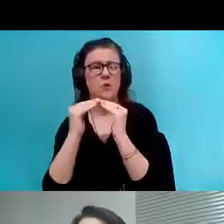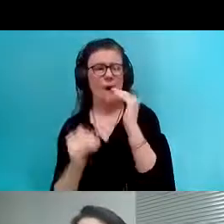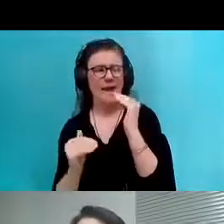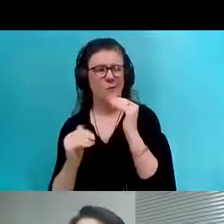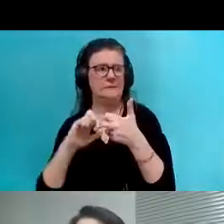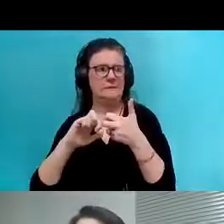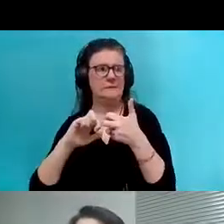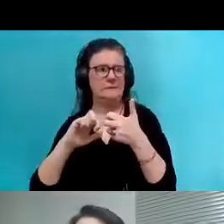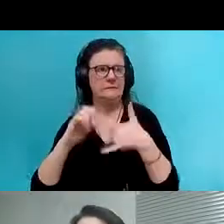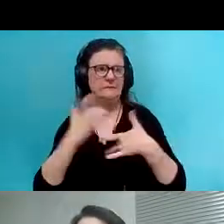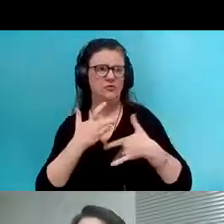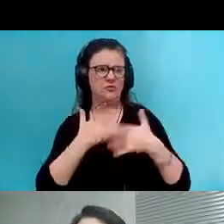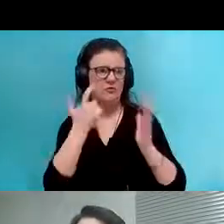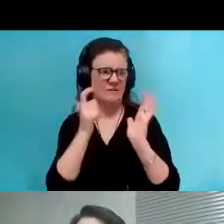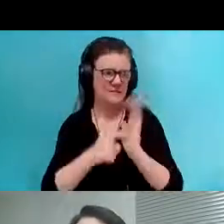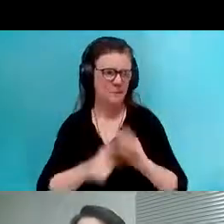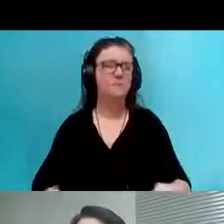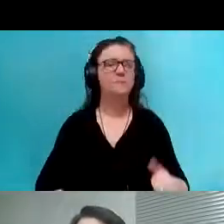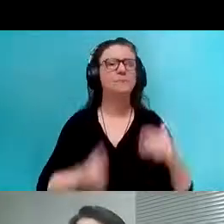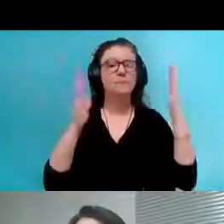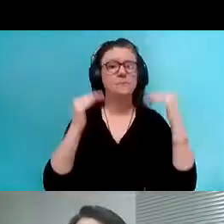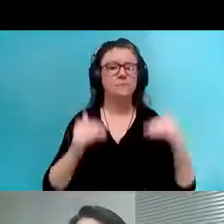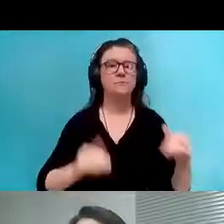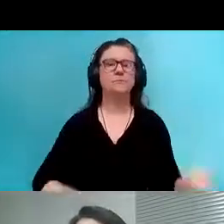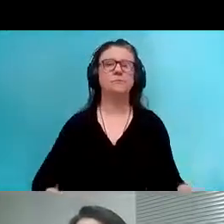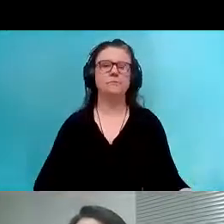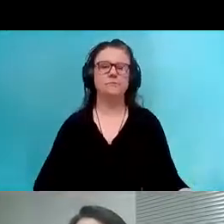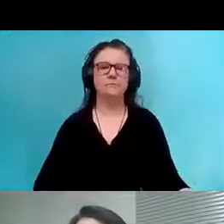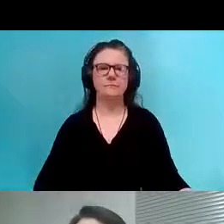we identify. Next slide, please.